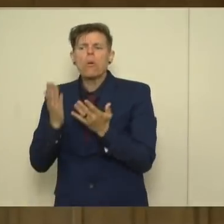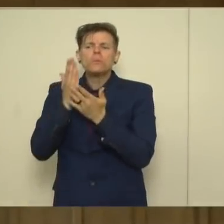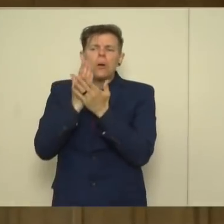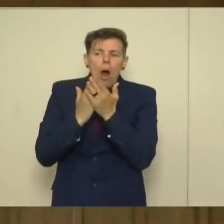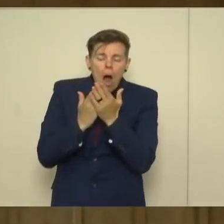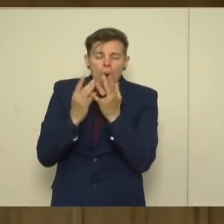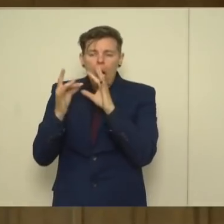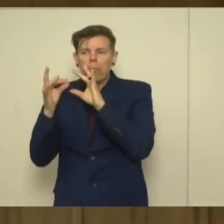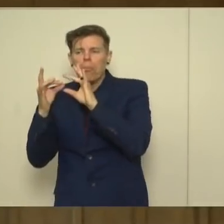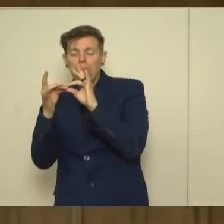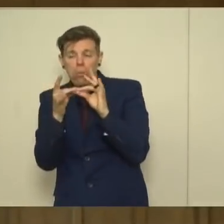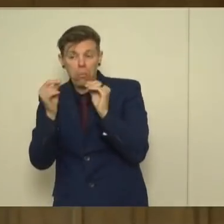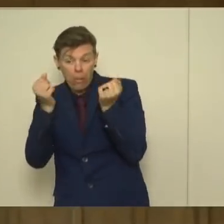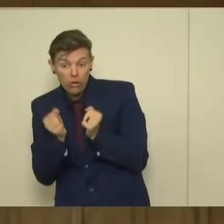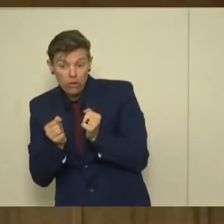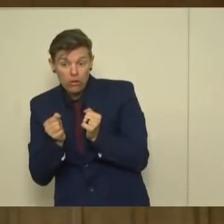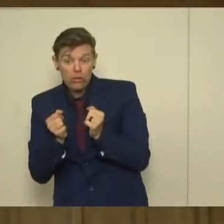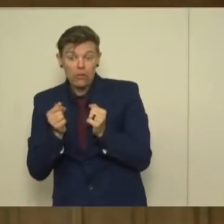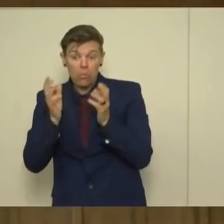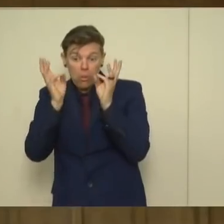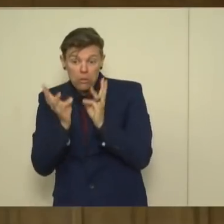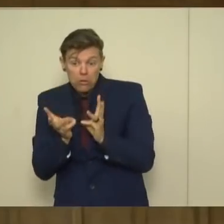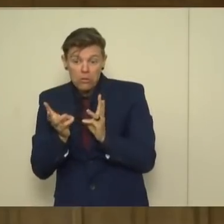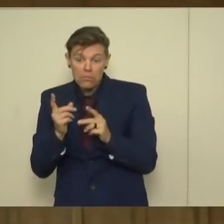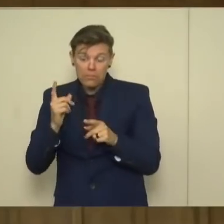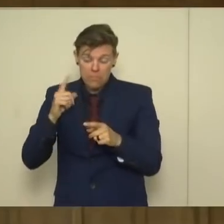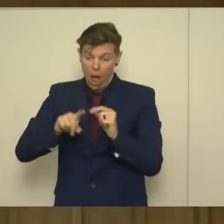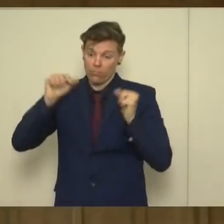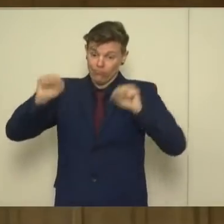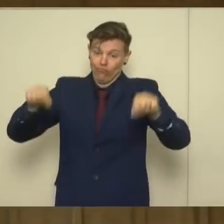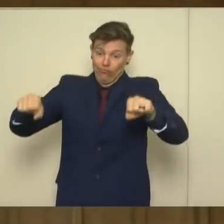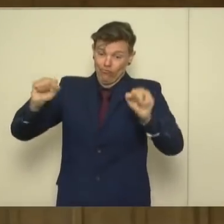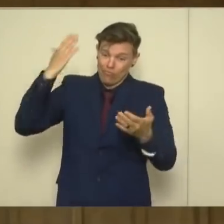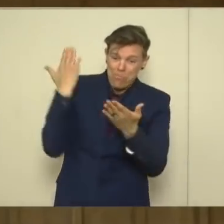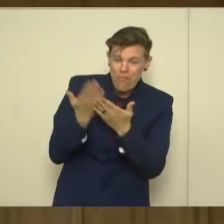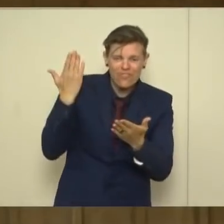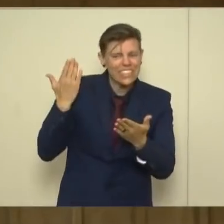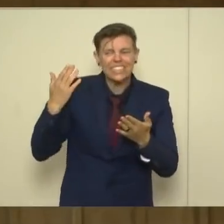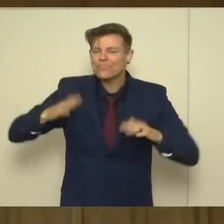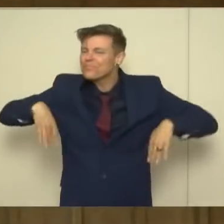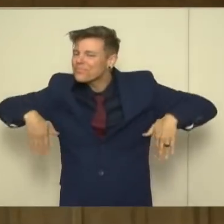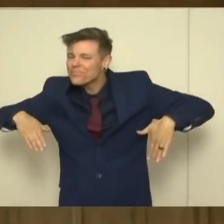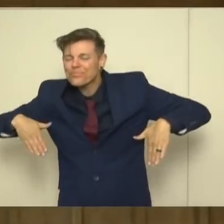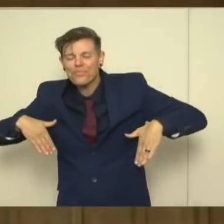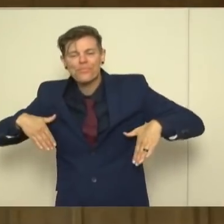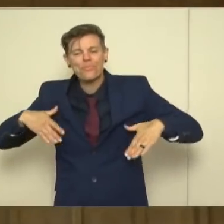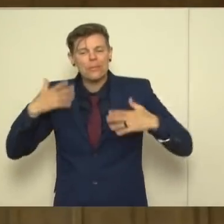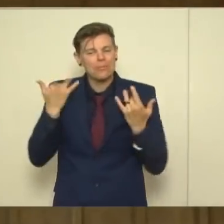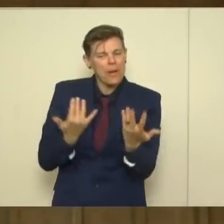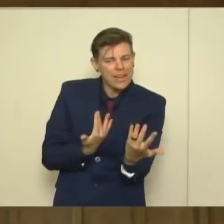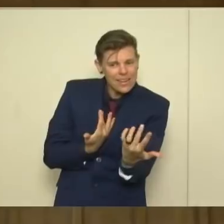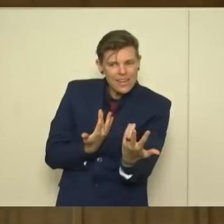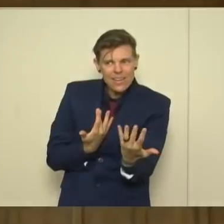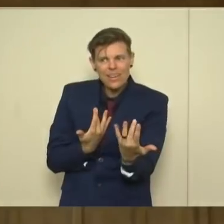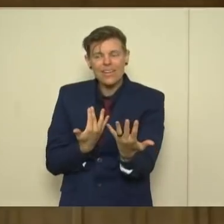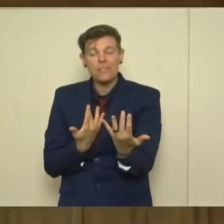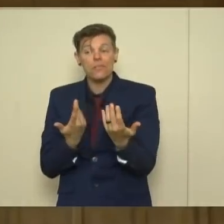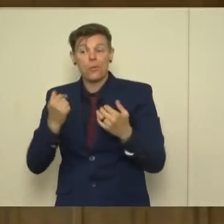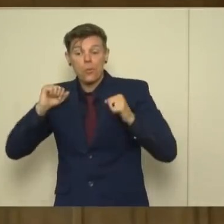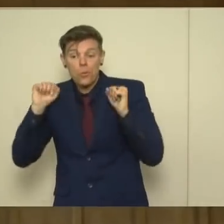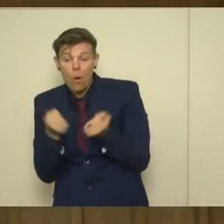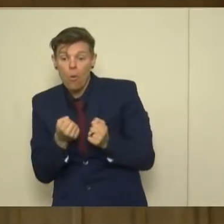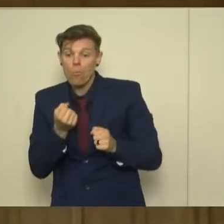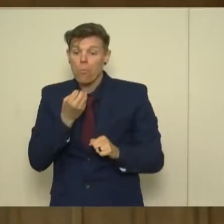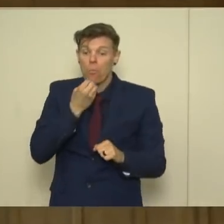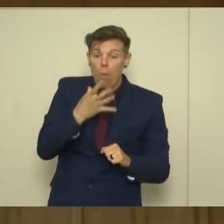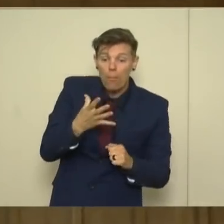not the same as causation. So there's no good evidence yet that warmer or colder weather makes things better or worse. We are hoping we